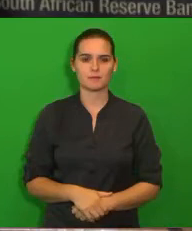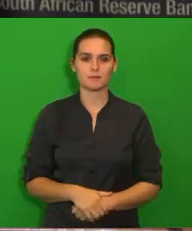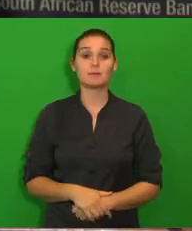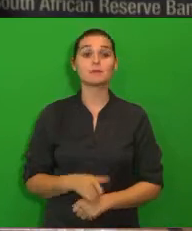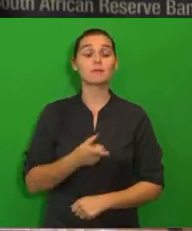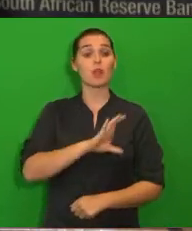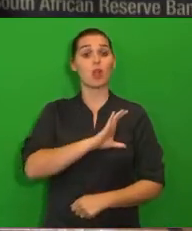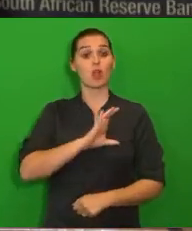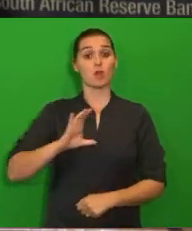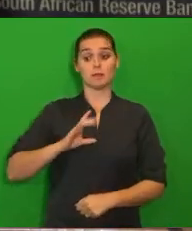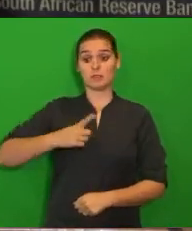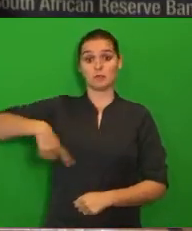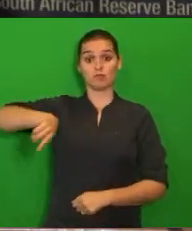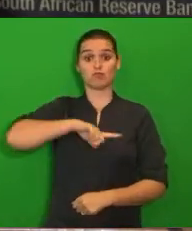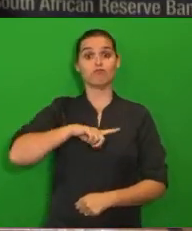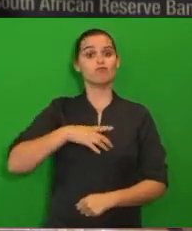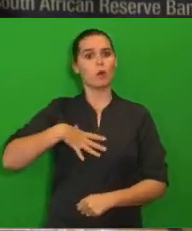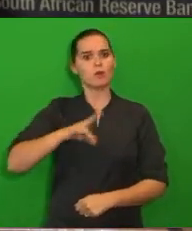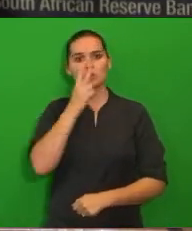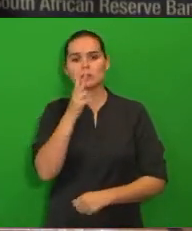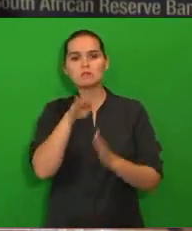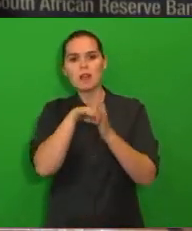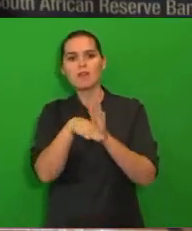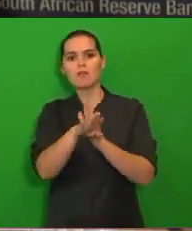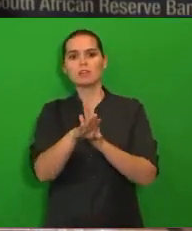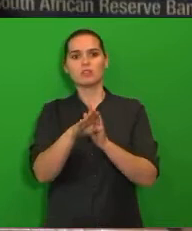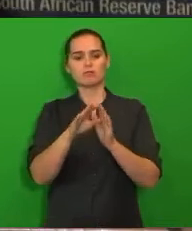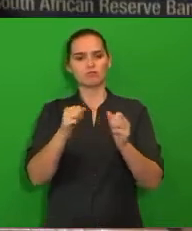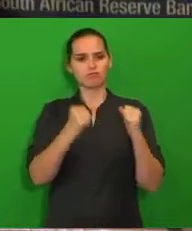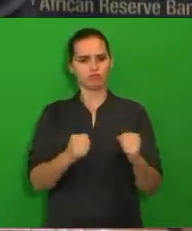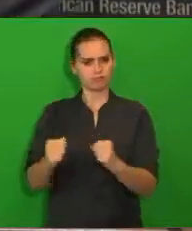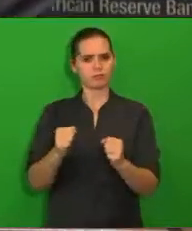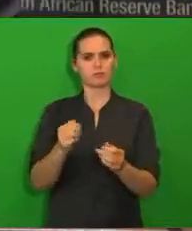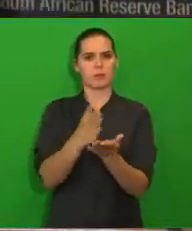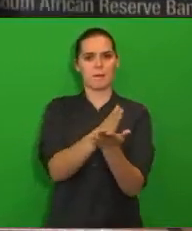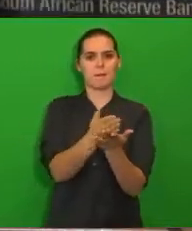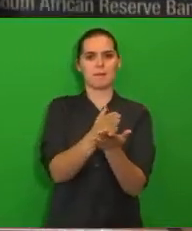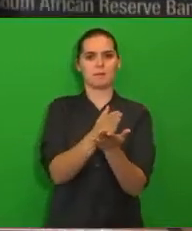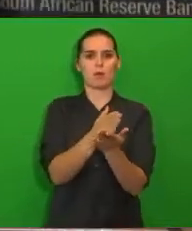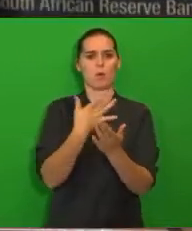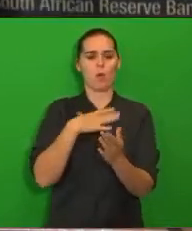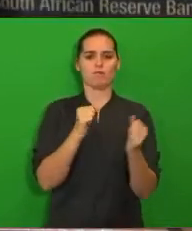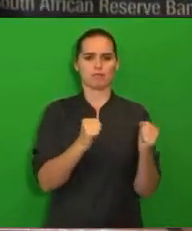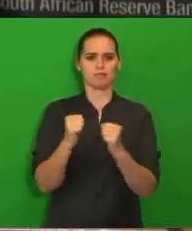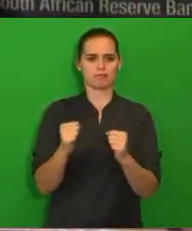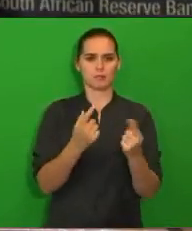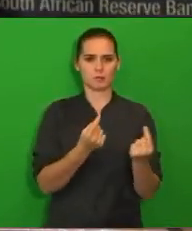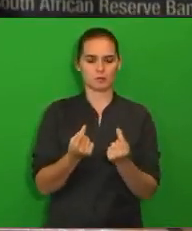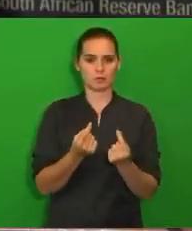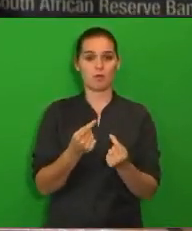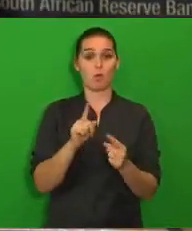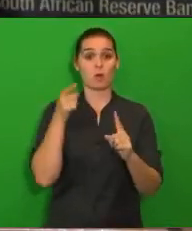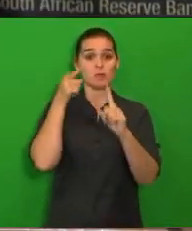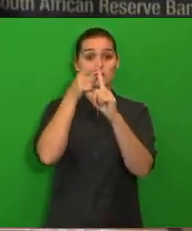While the committee would like to see inflation expectations anchored closer to the midpoint of the inflation